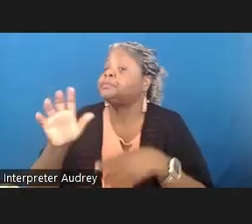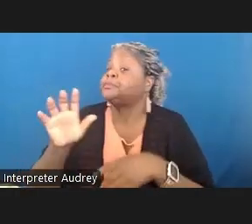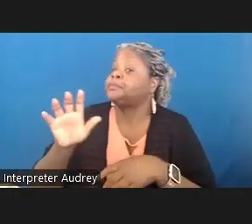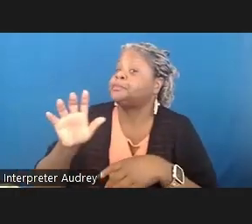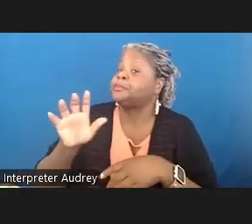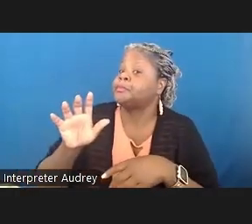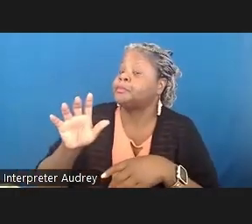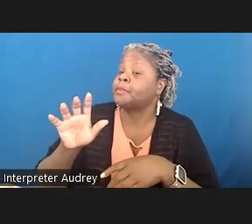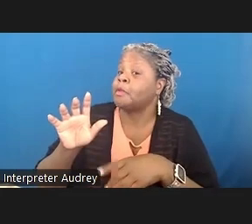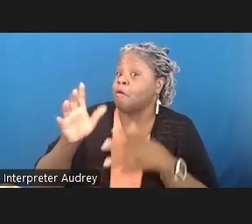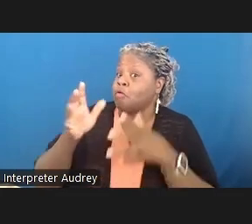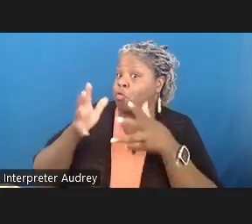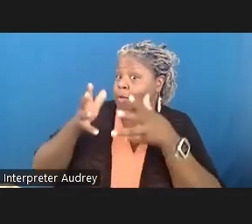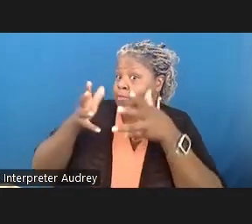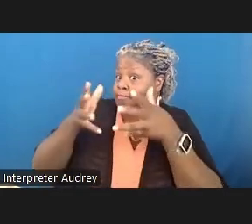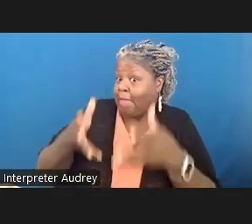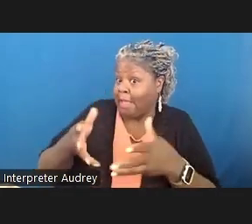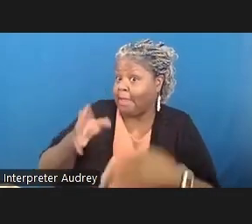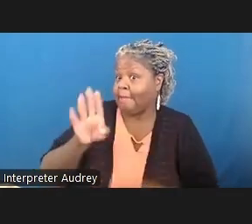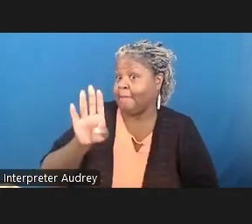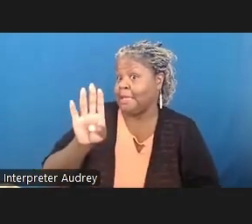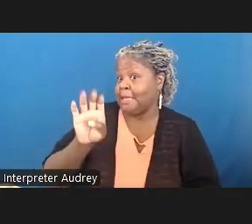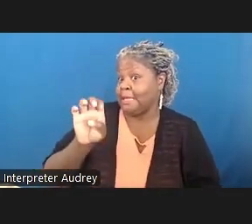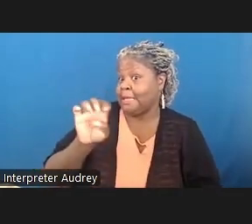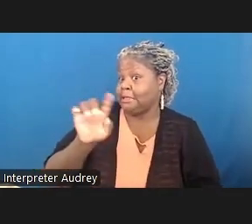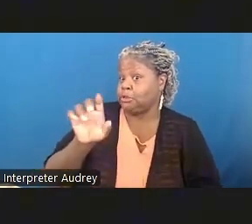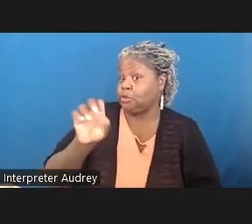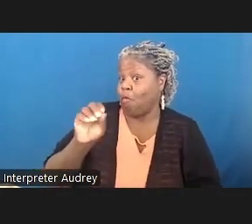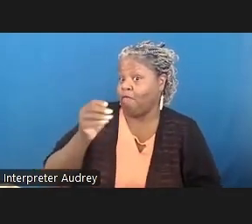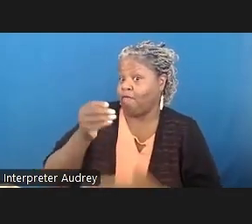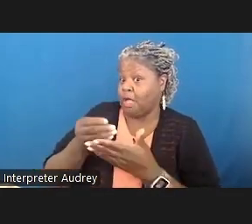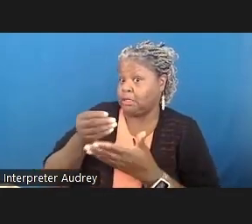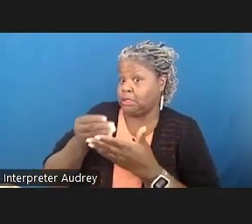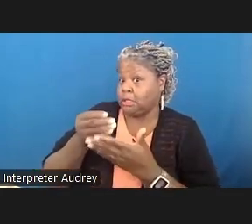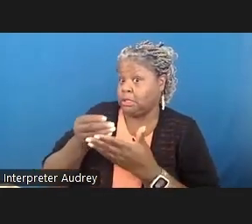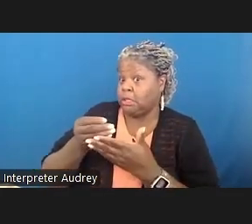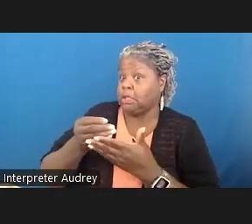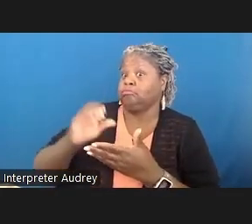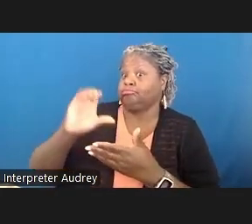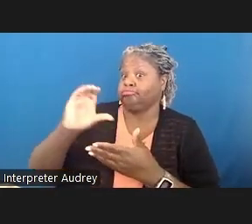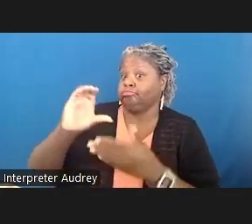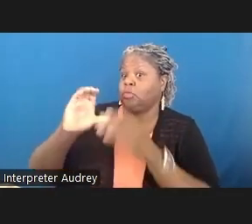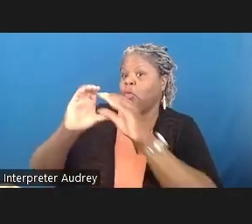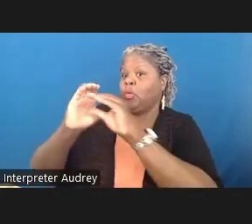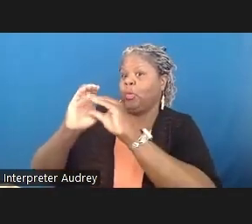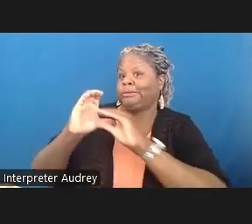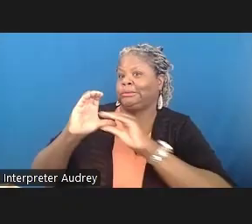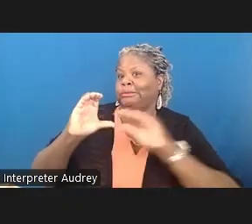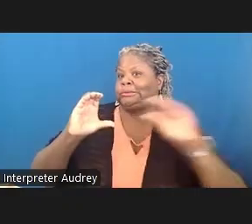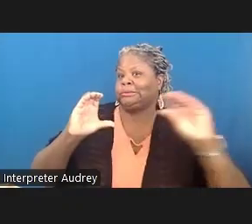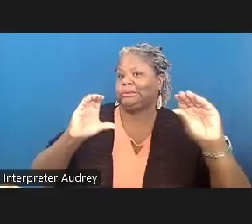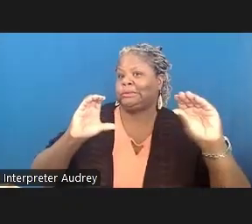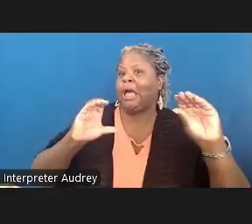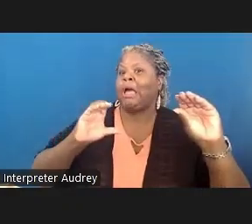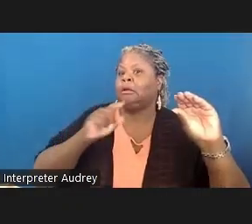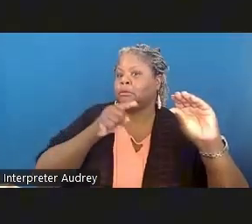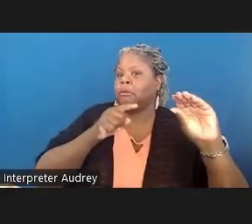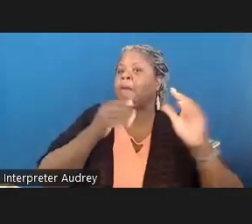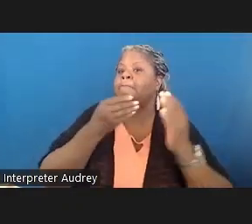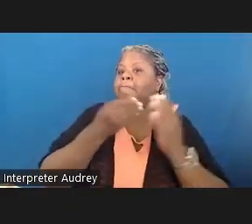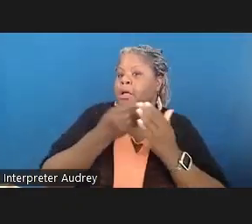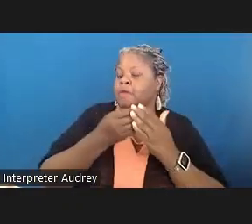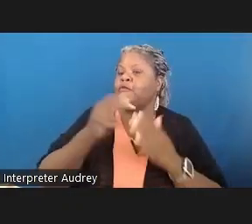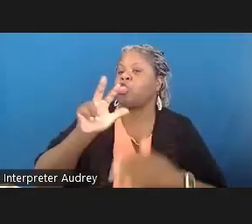So out of the remaining Bezos funding, we've set aside enough money for the next 36 months for us to be able to